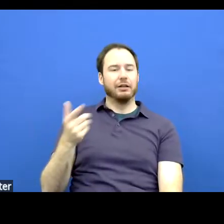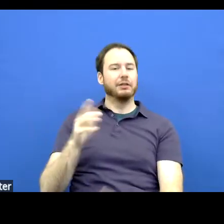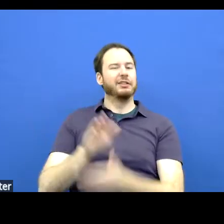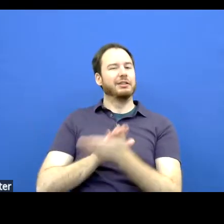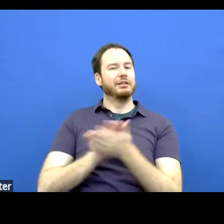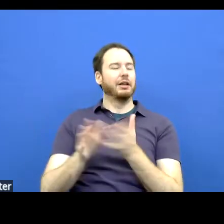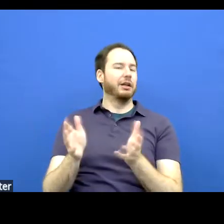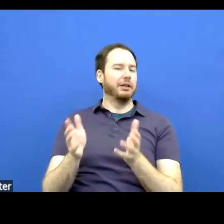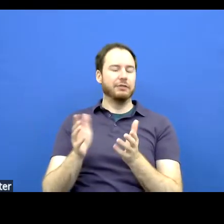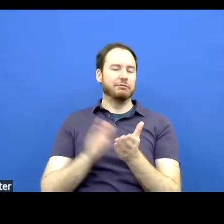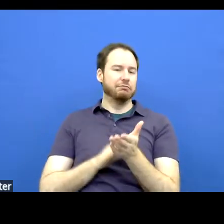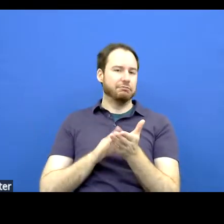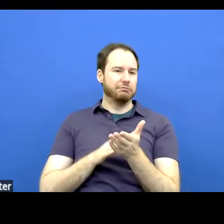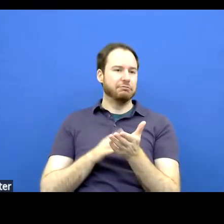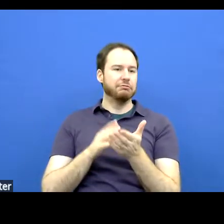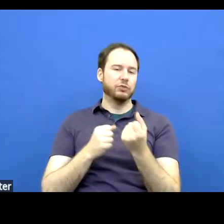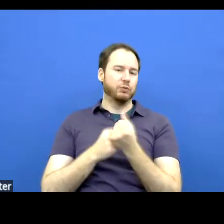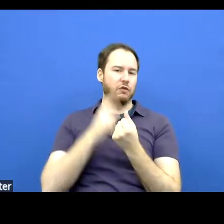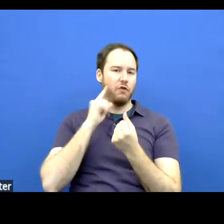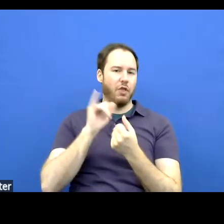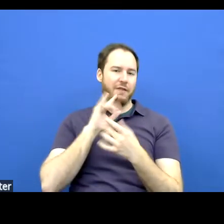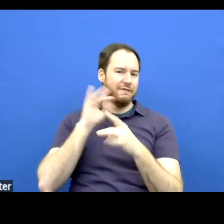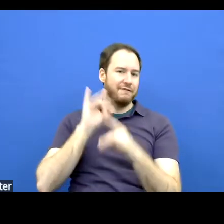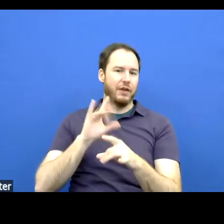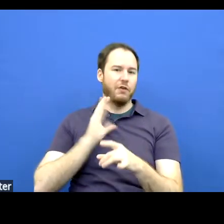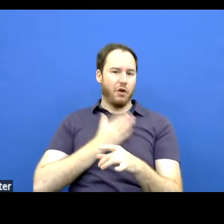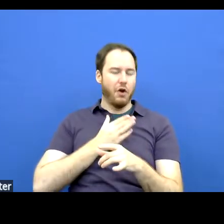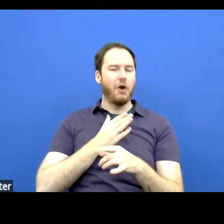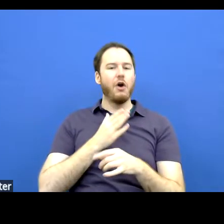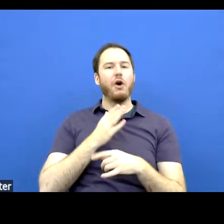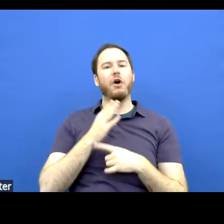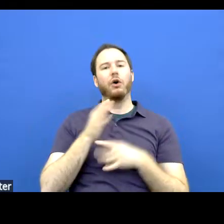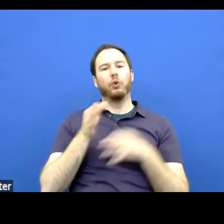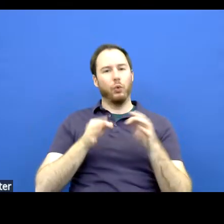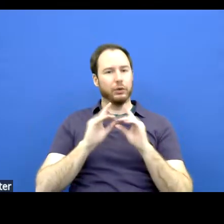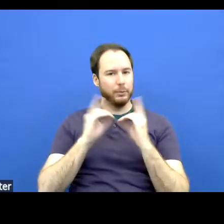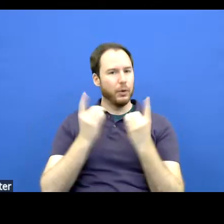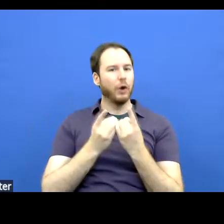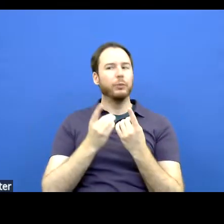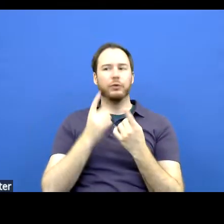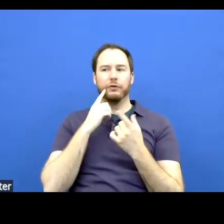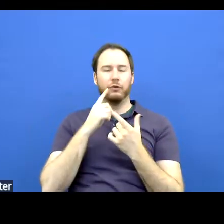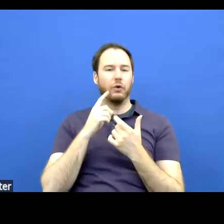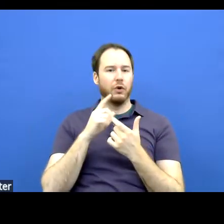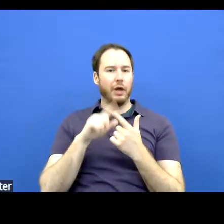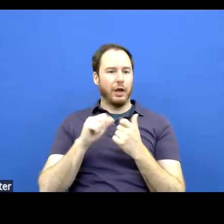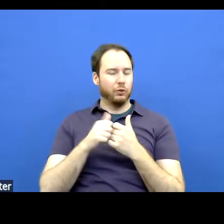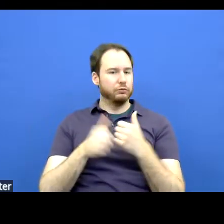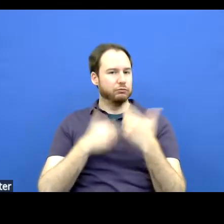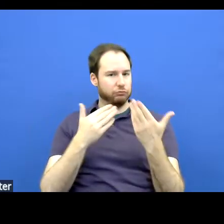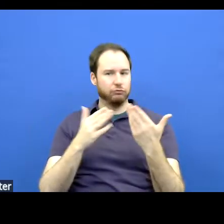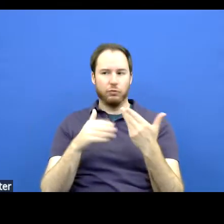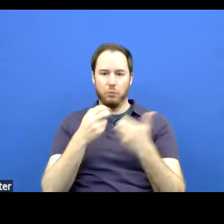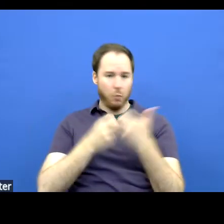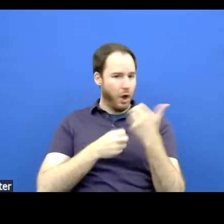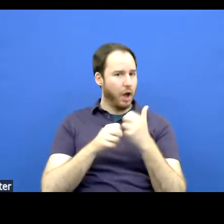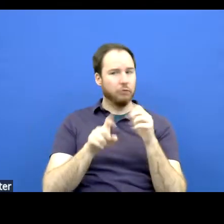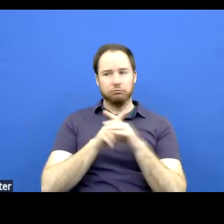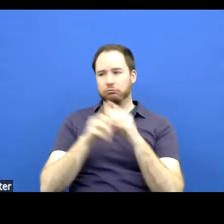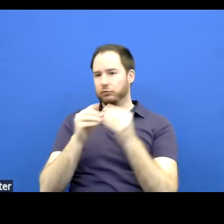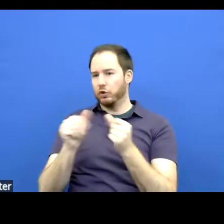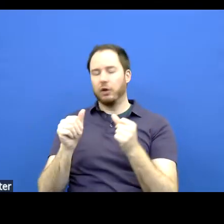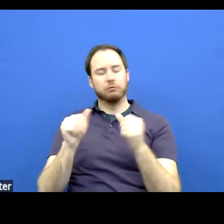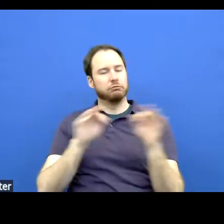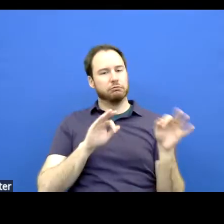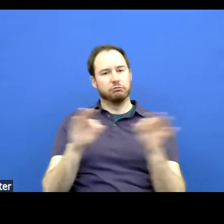nice compliment to the efficiency of our courts department for the promptness with which that showed up. So again, another